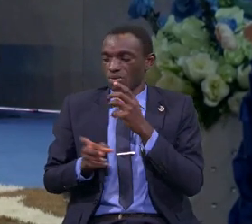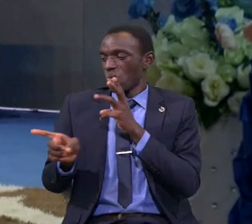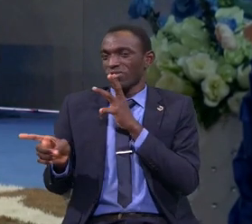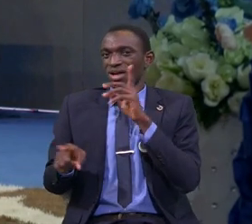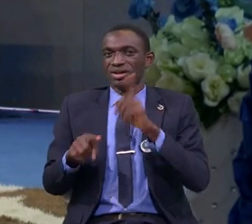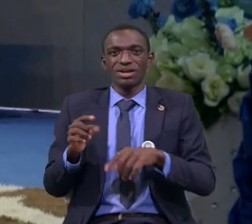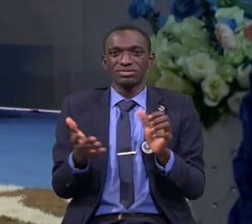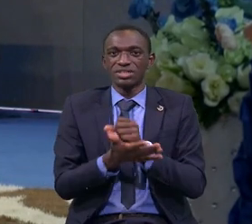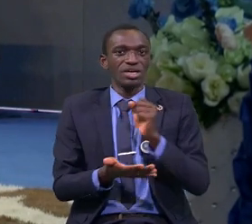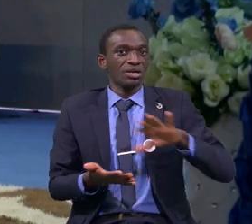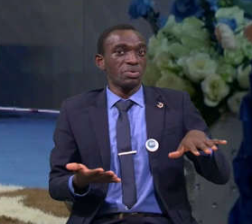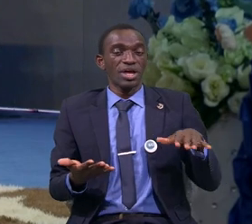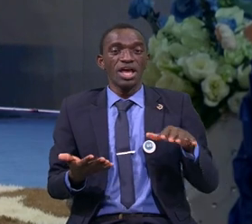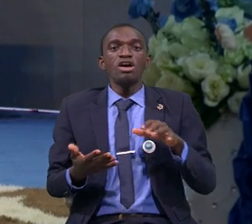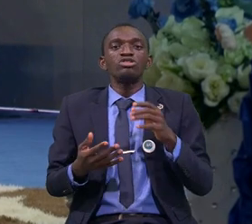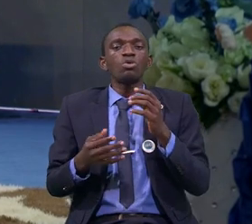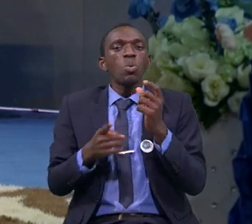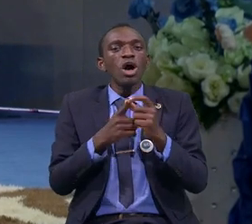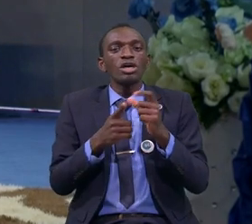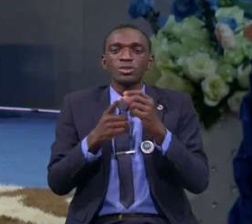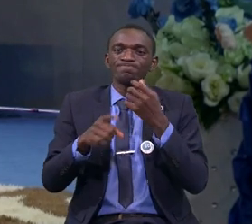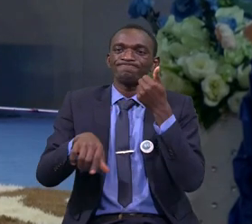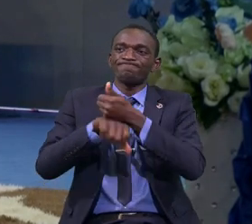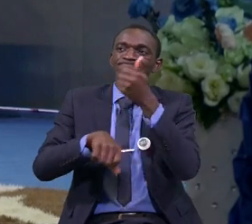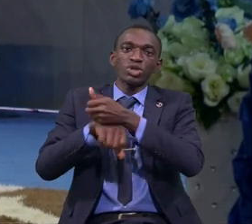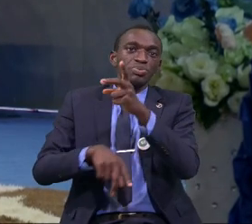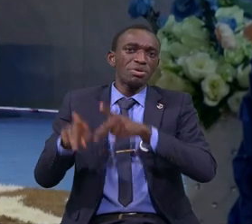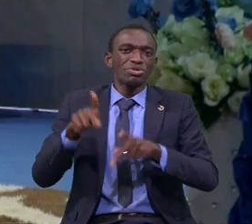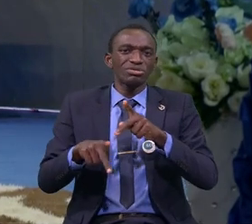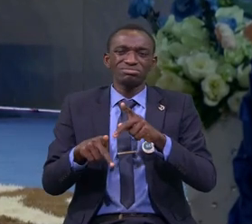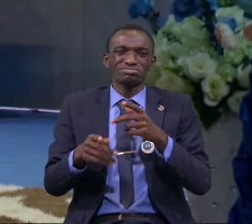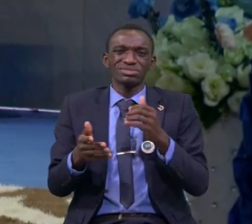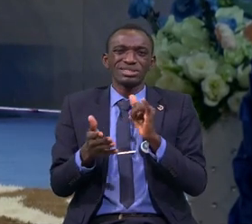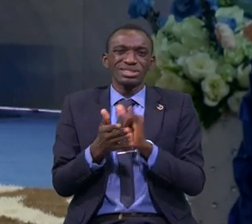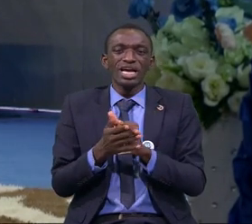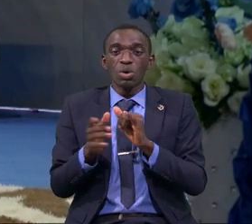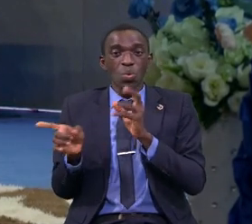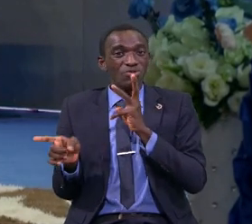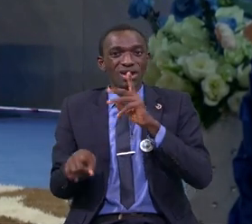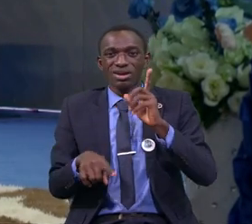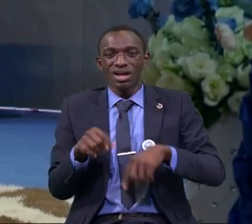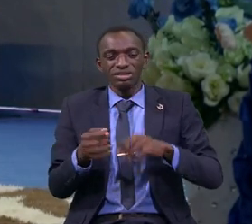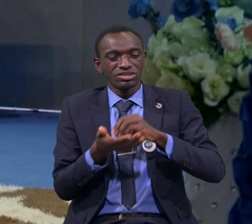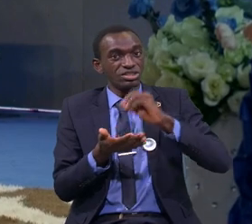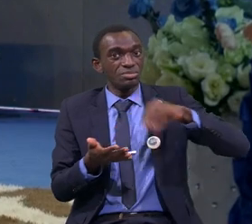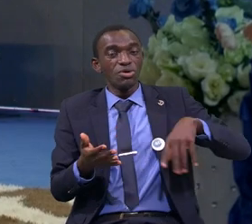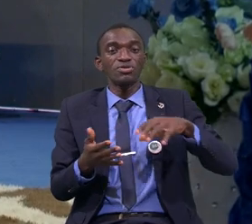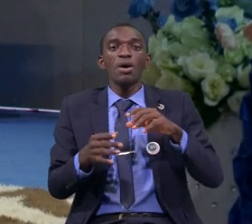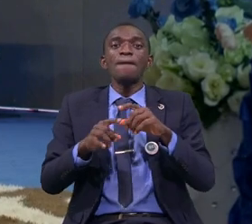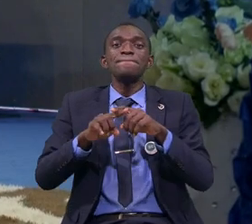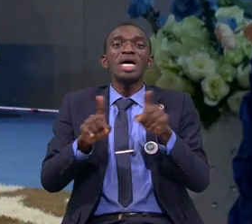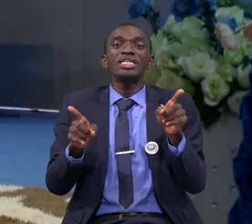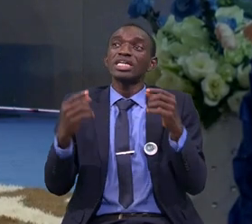Words of slander from the tongue. The only thing is the heavenly